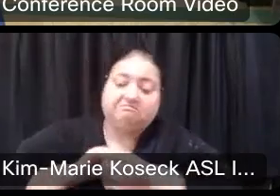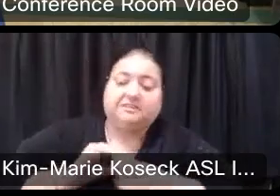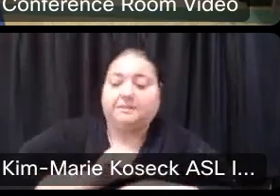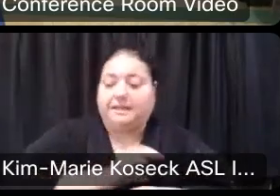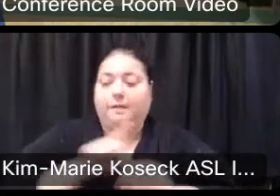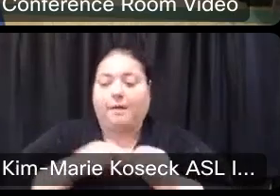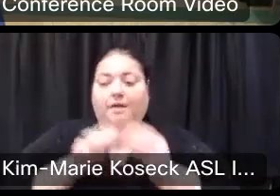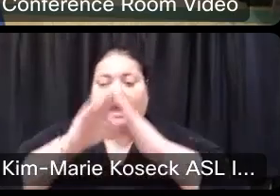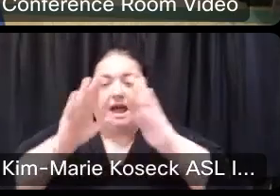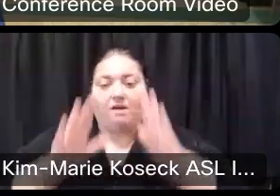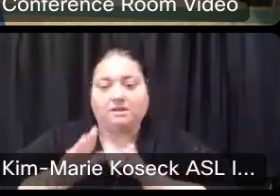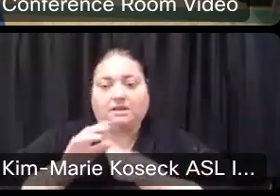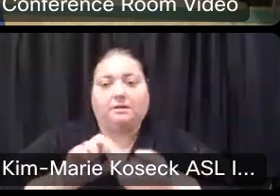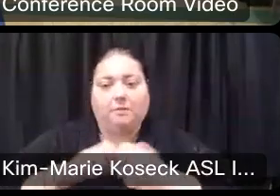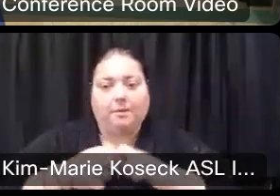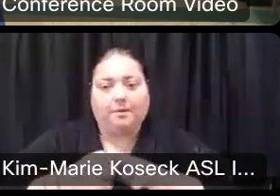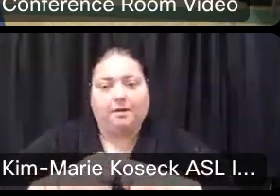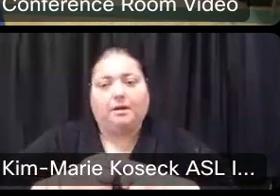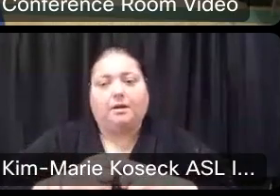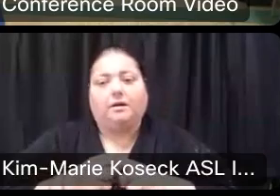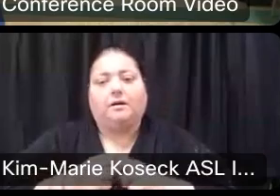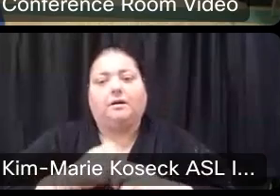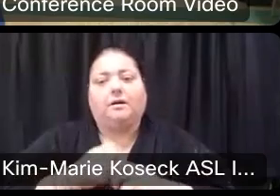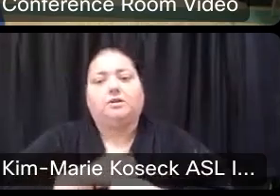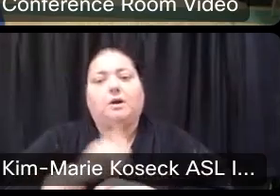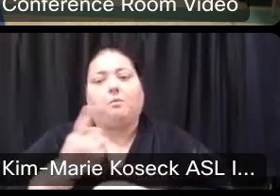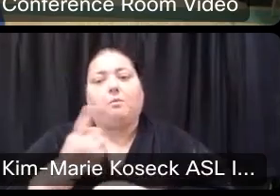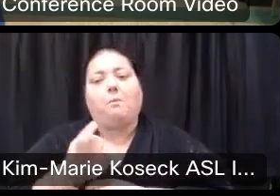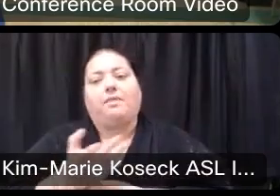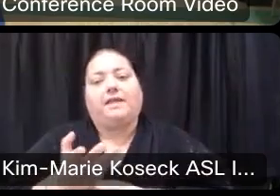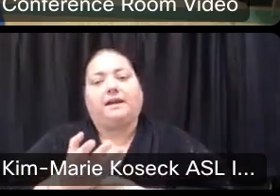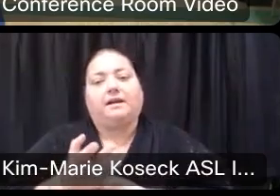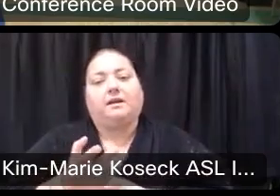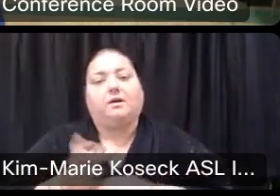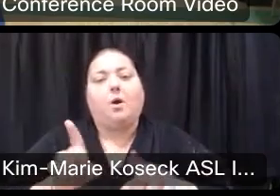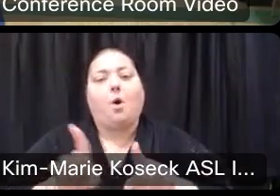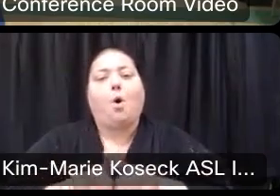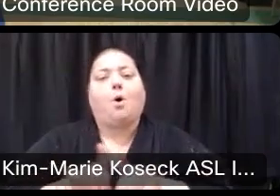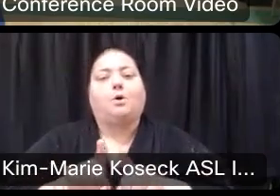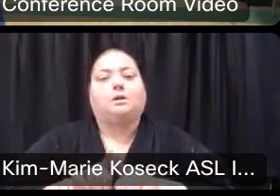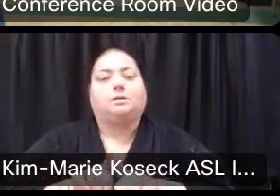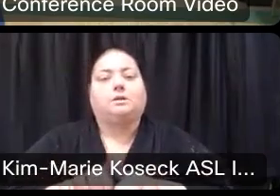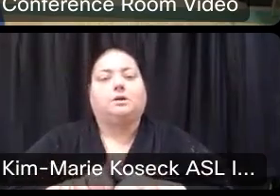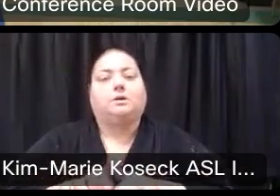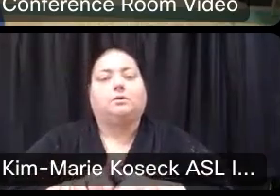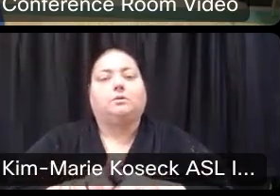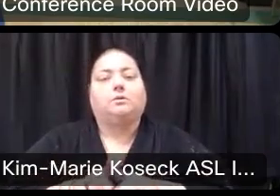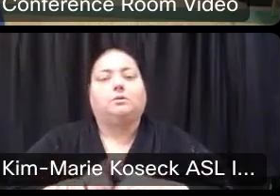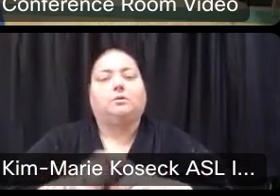housing issue. Okay. We should, sorry, one more thing. We should also have